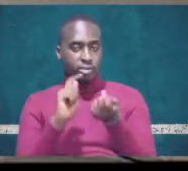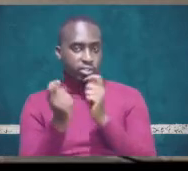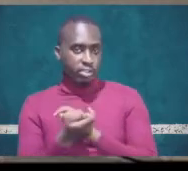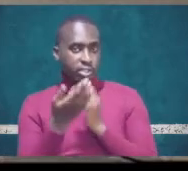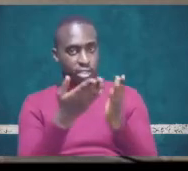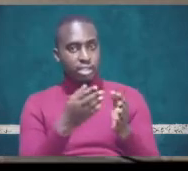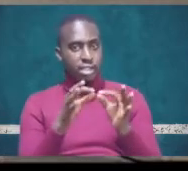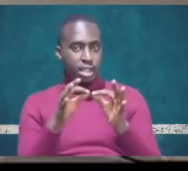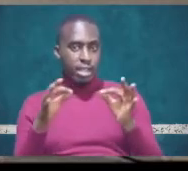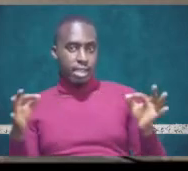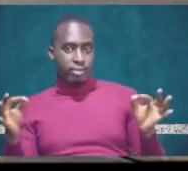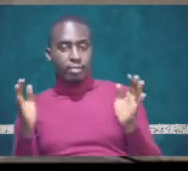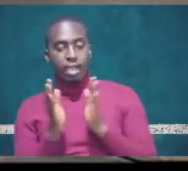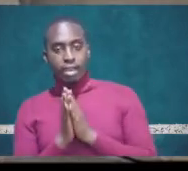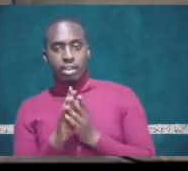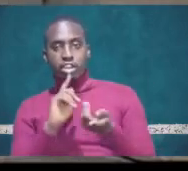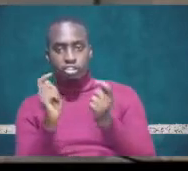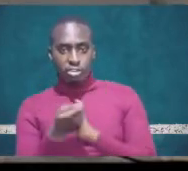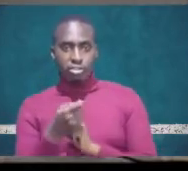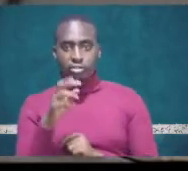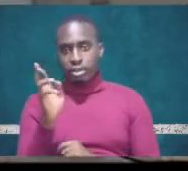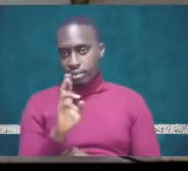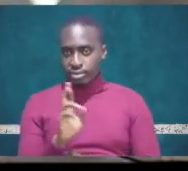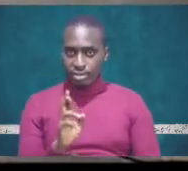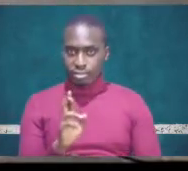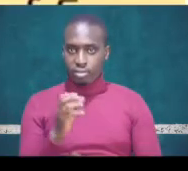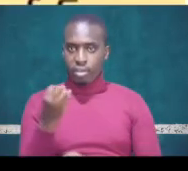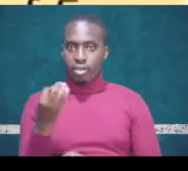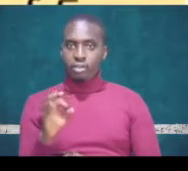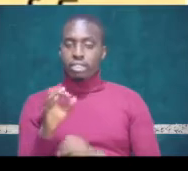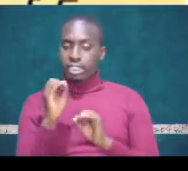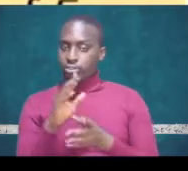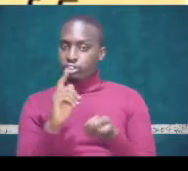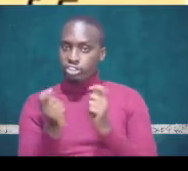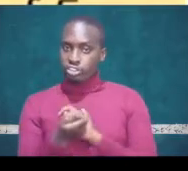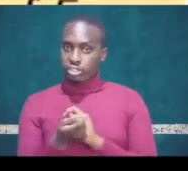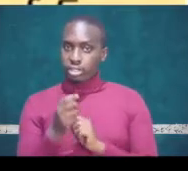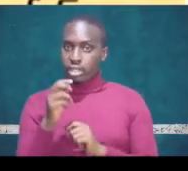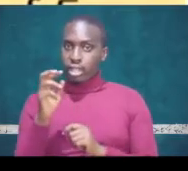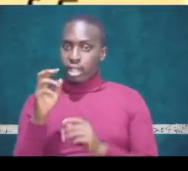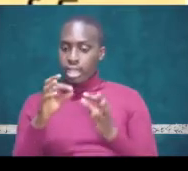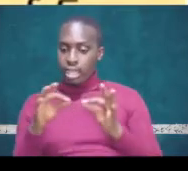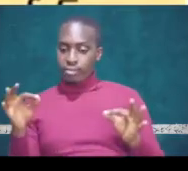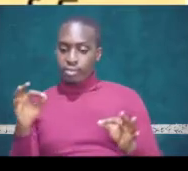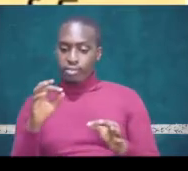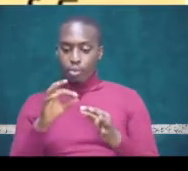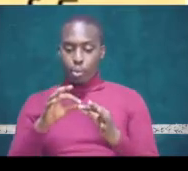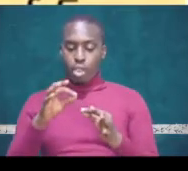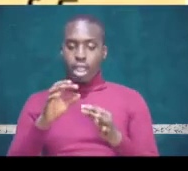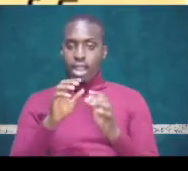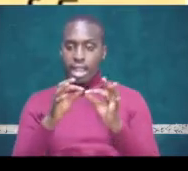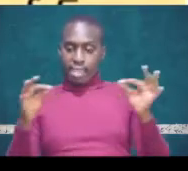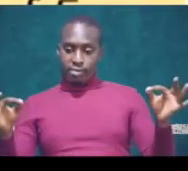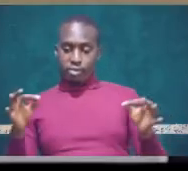this length and the changing the resistance of the, when you change the length of the wire, and there is a change of